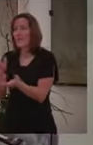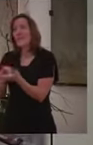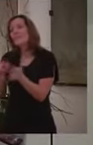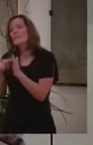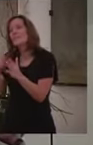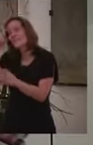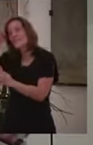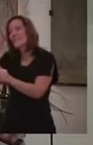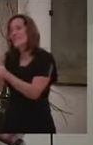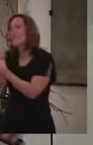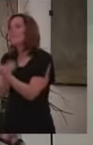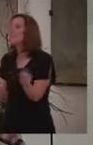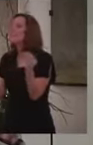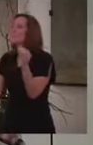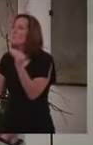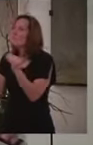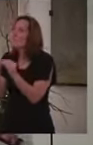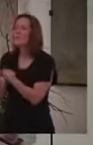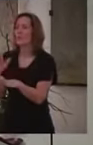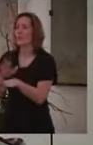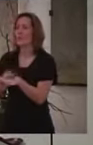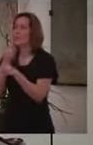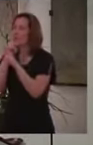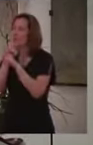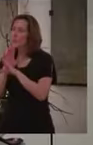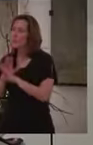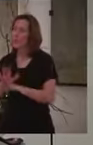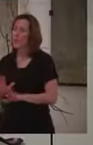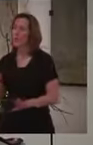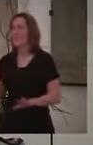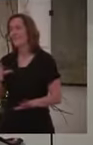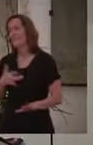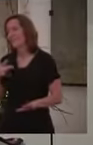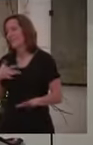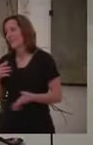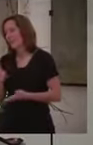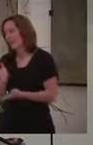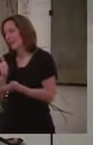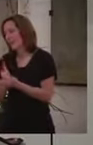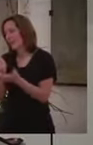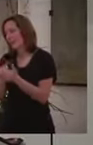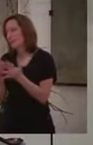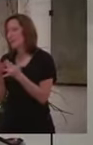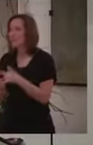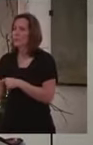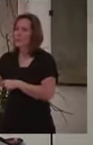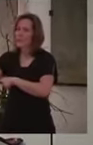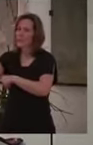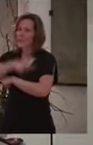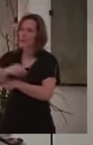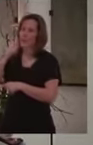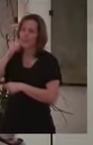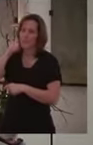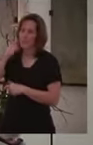That means that faith is more than just a quiet sort of feeling that helps me get by from day to